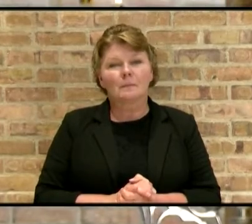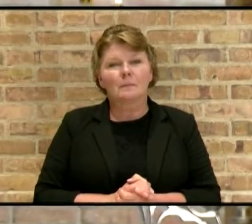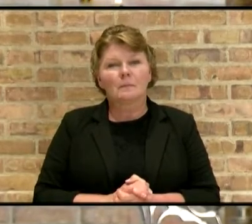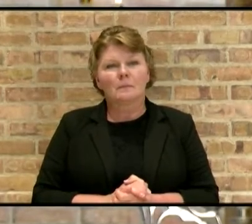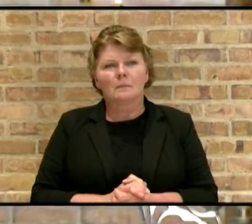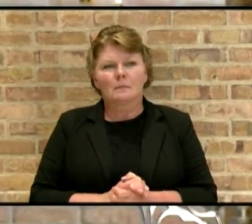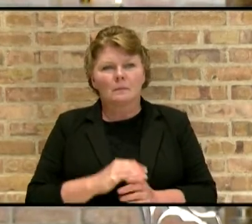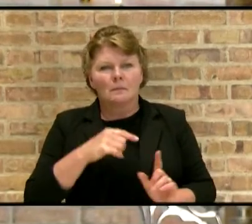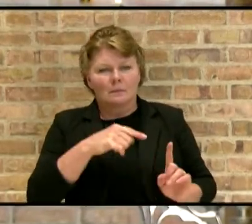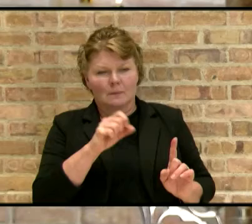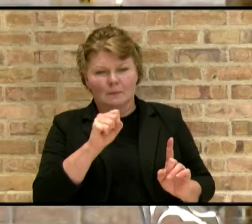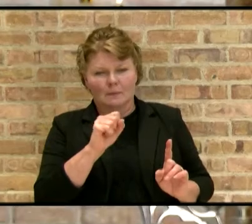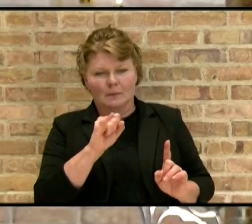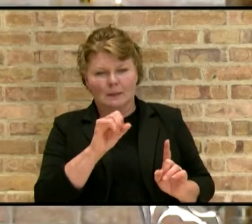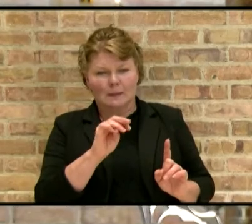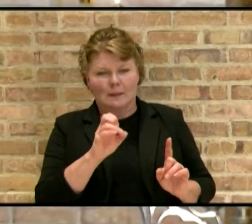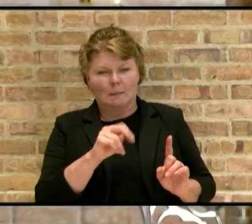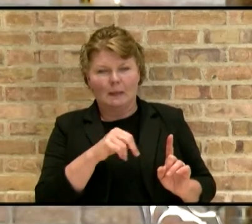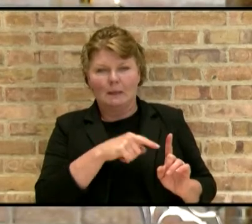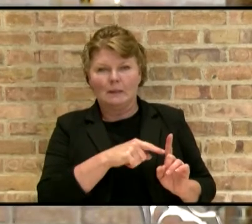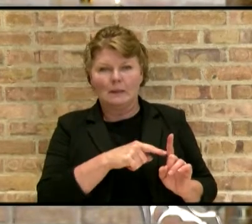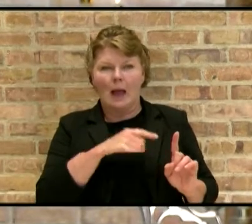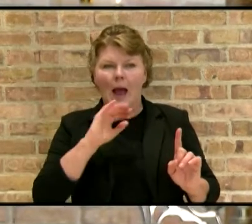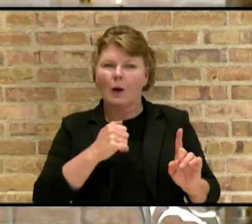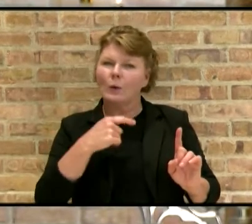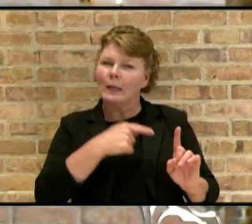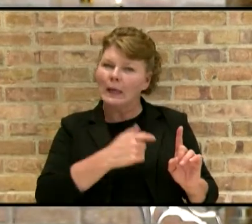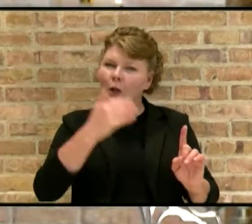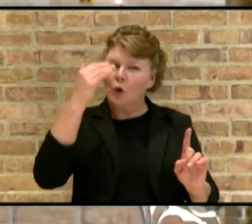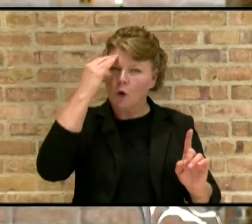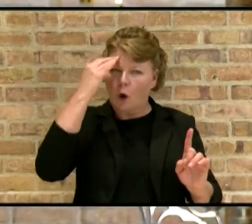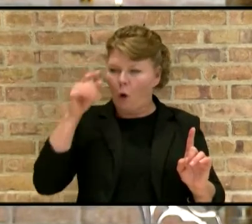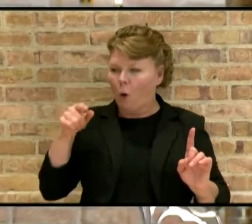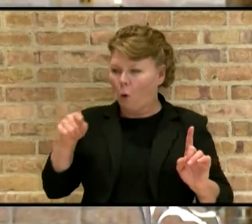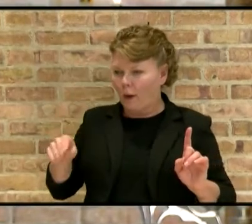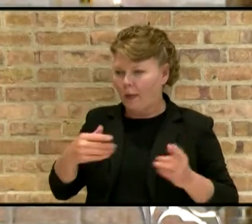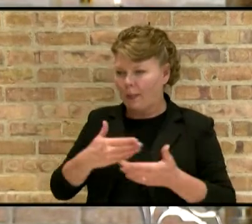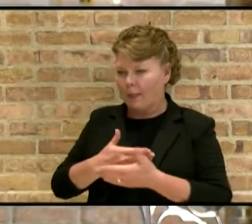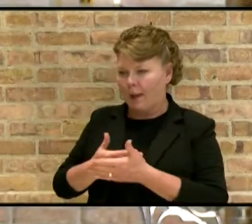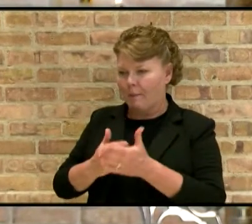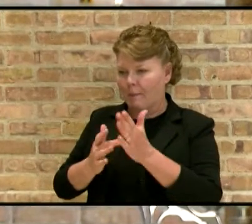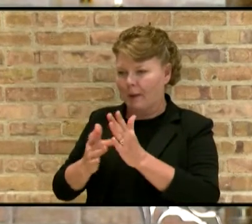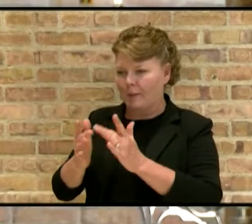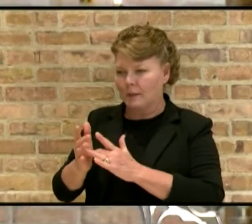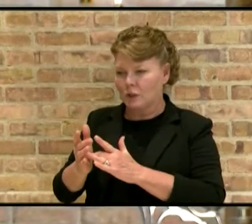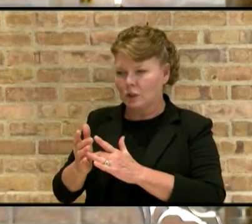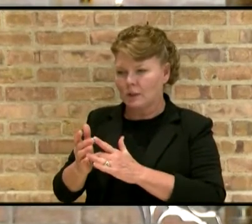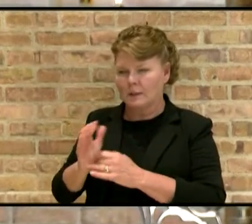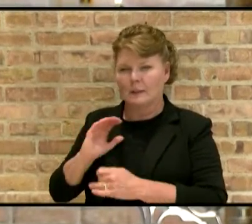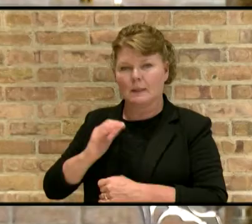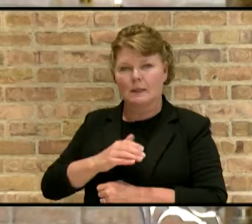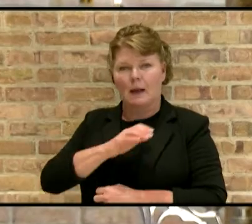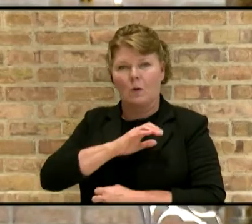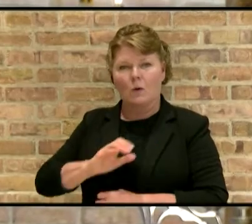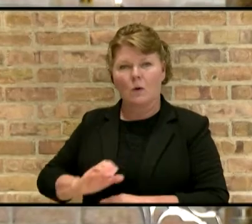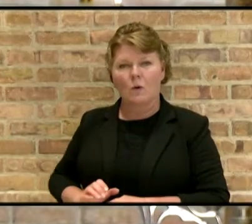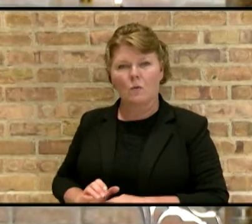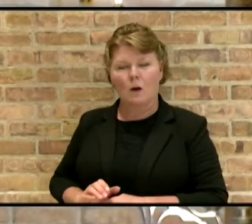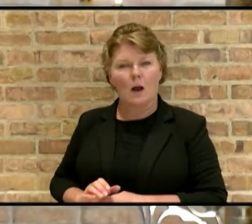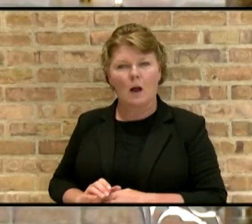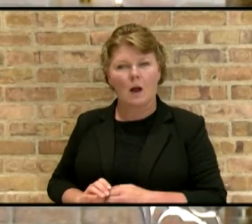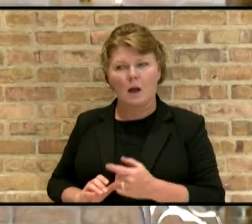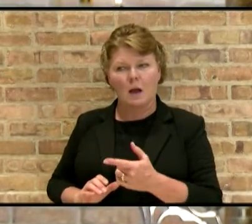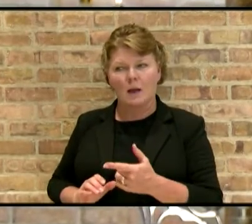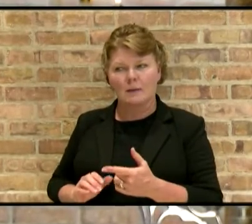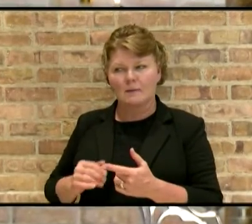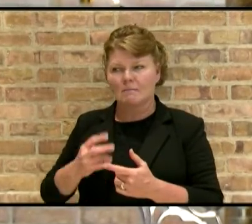How did Simeon know that this little baby was the Messiah? There weren't likely any halos